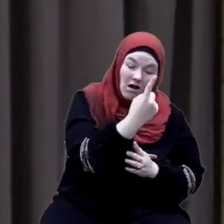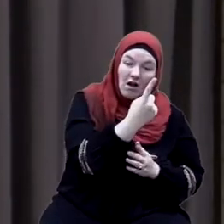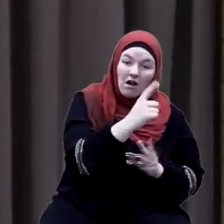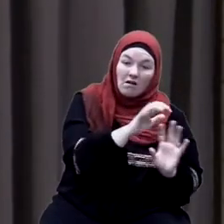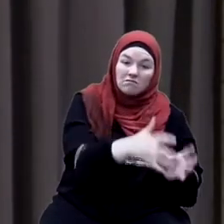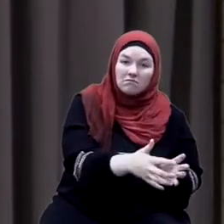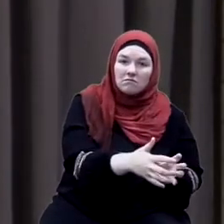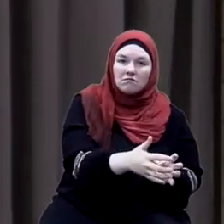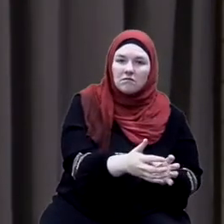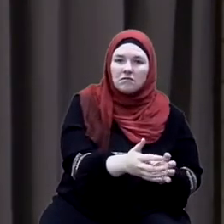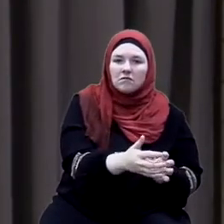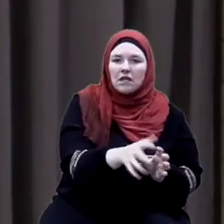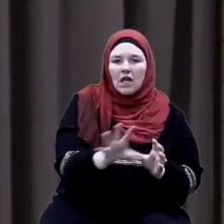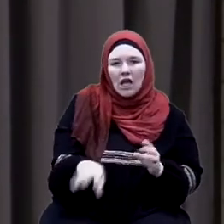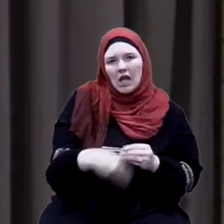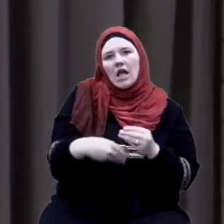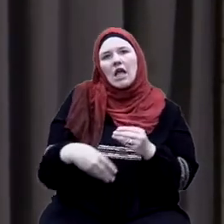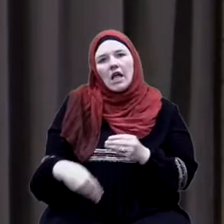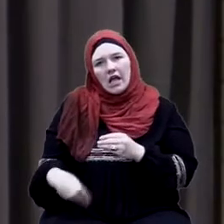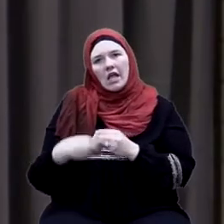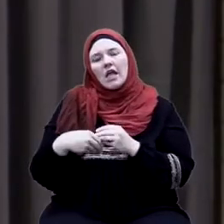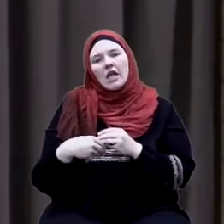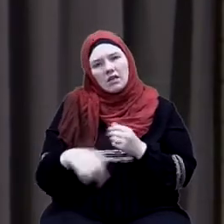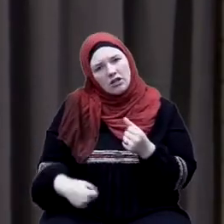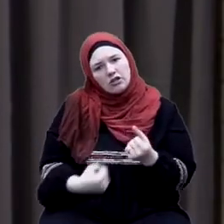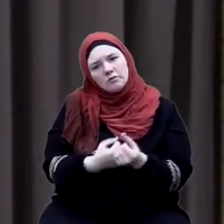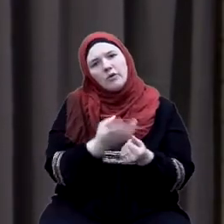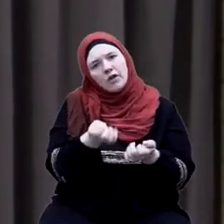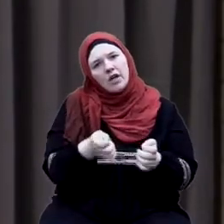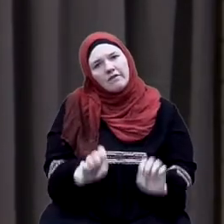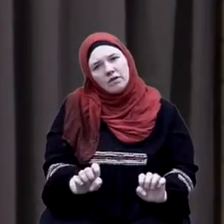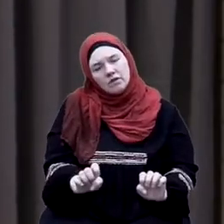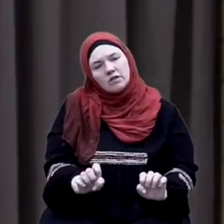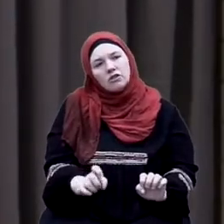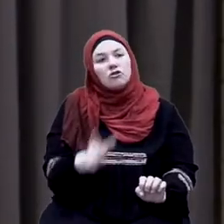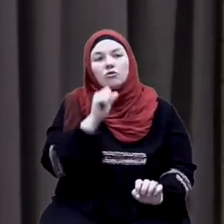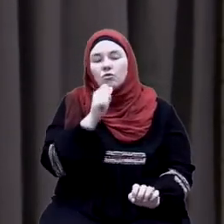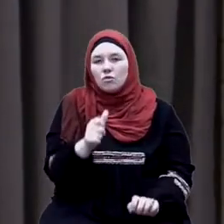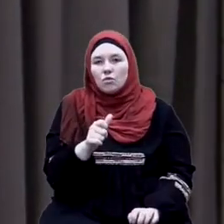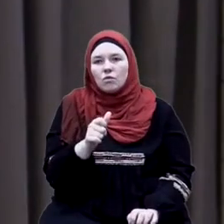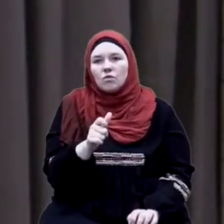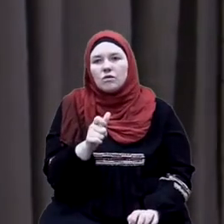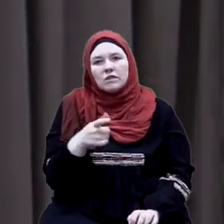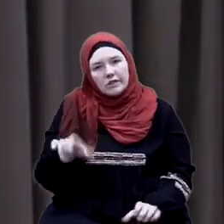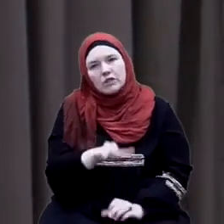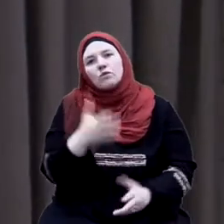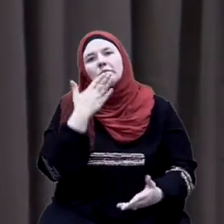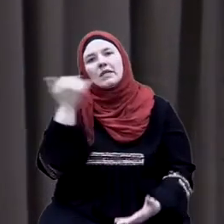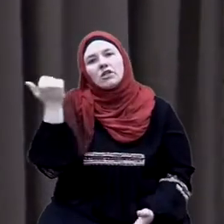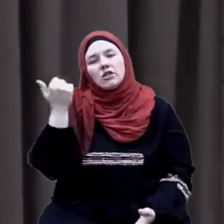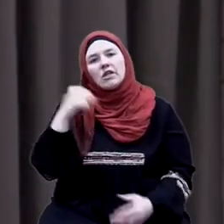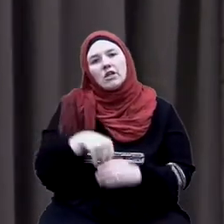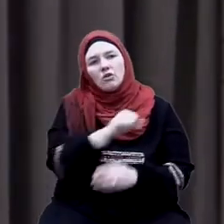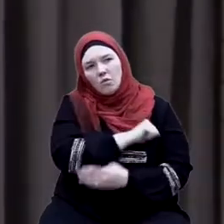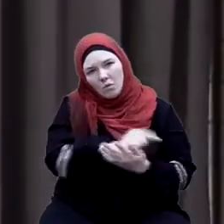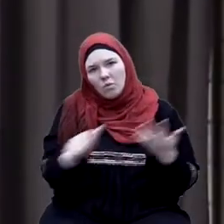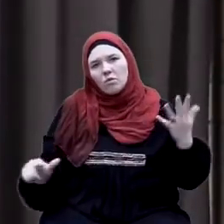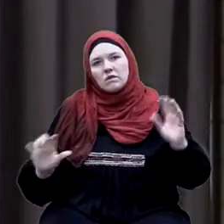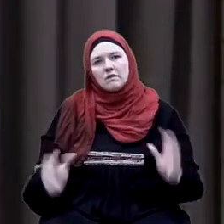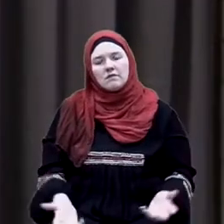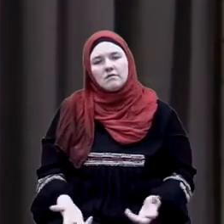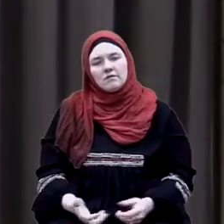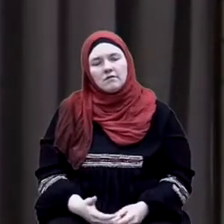another, augment their effort, support their effort, so that they do better in all